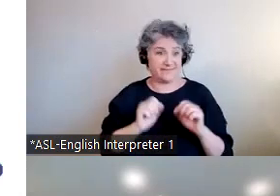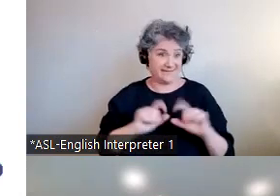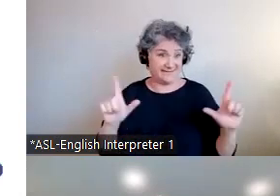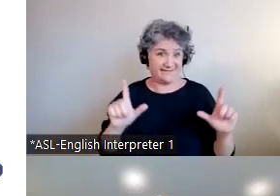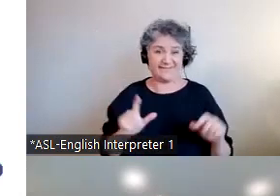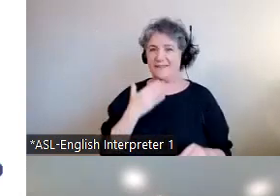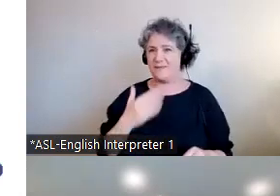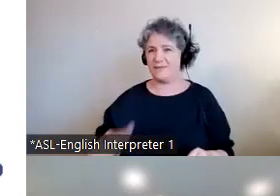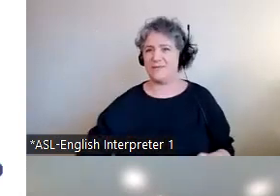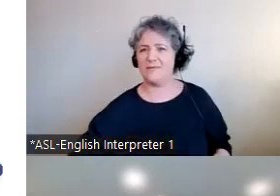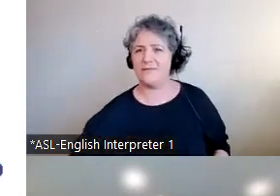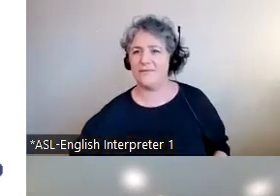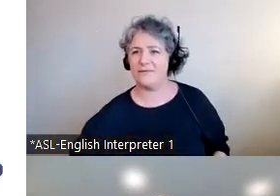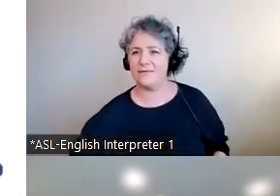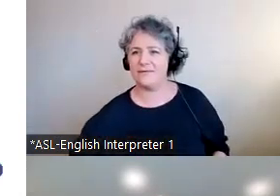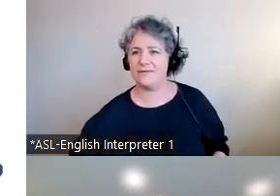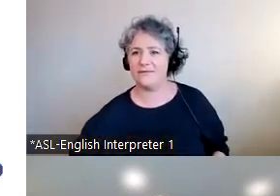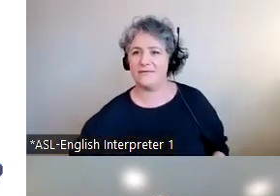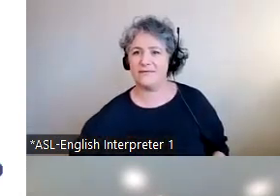Ryan?